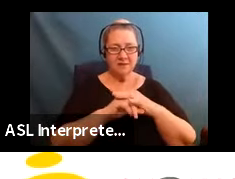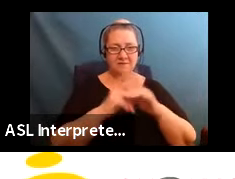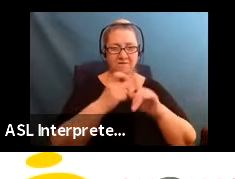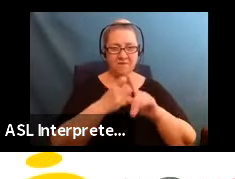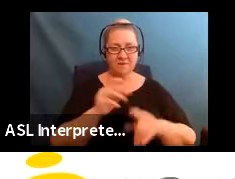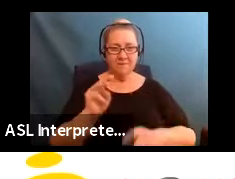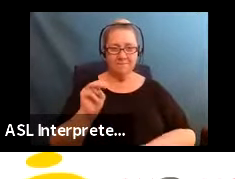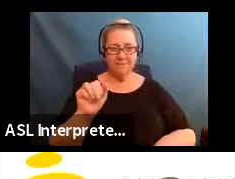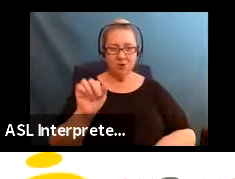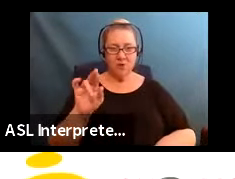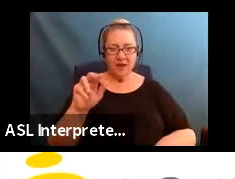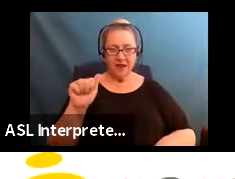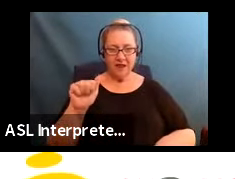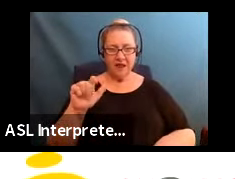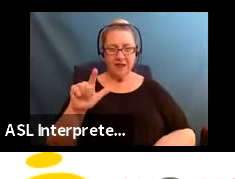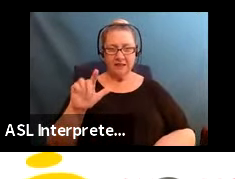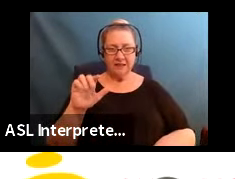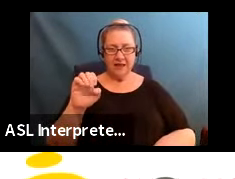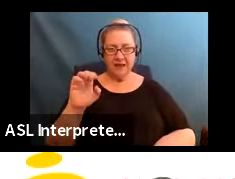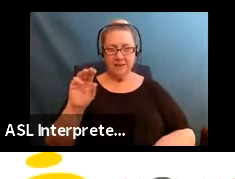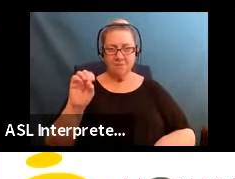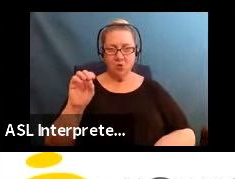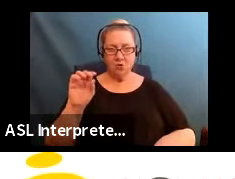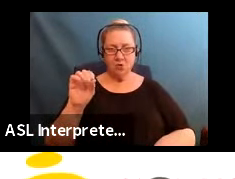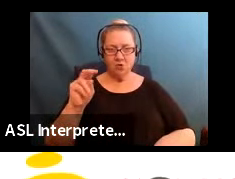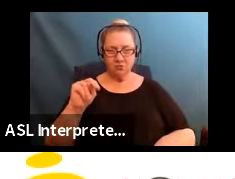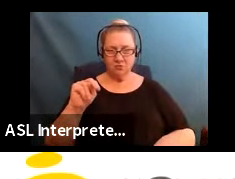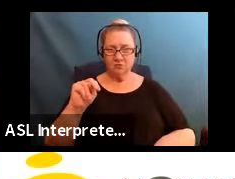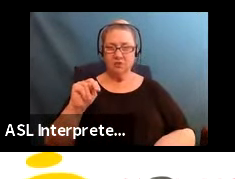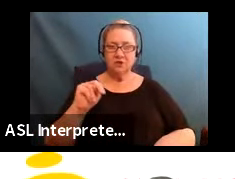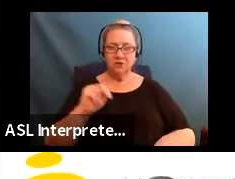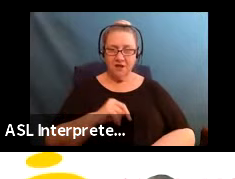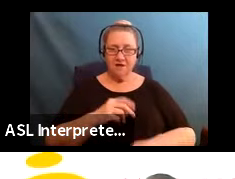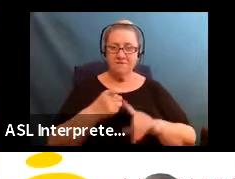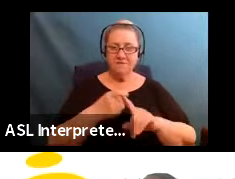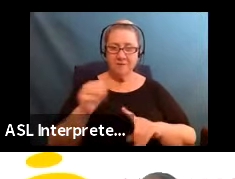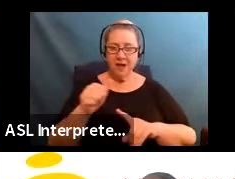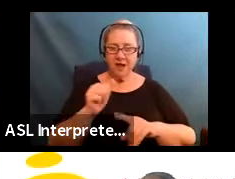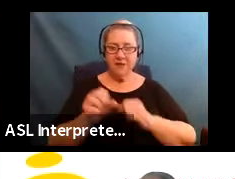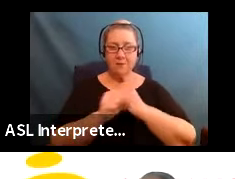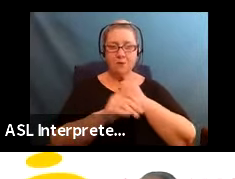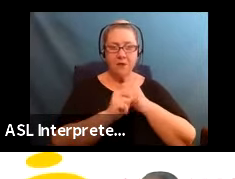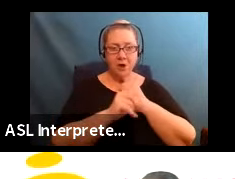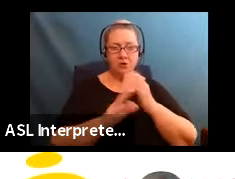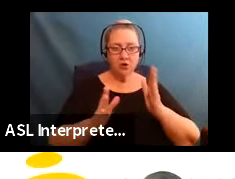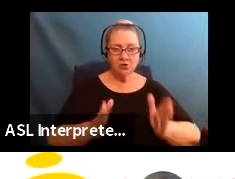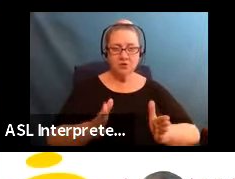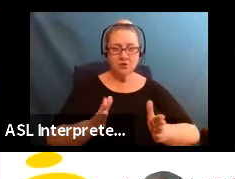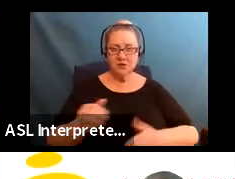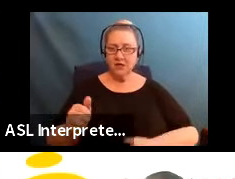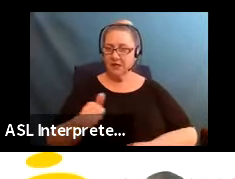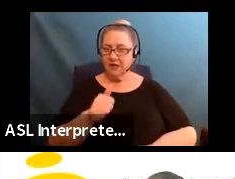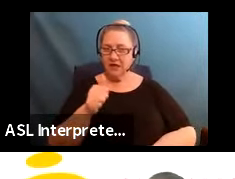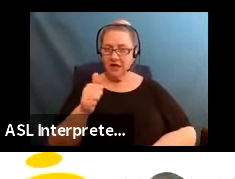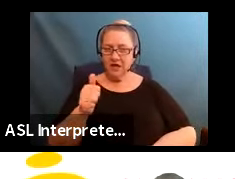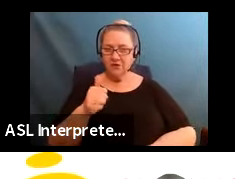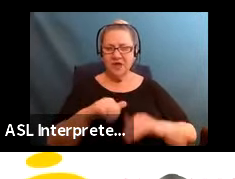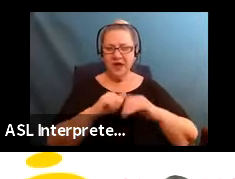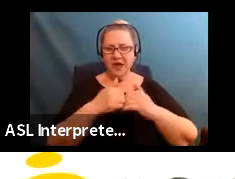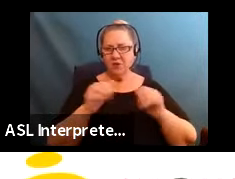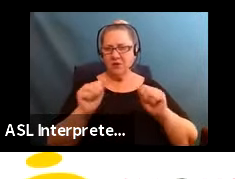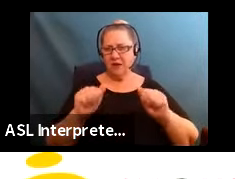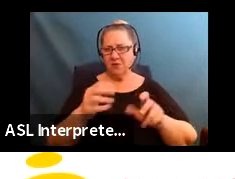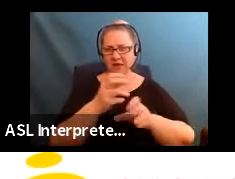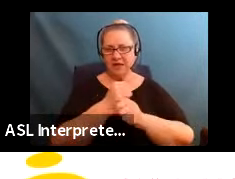Lemu regarding promotoras and others who are on the ground being able to get this protection. So